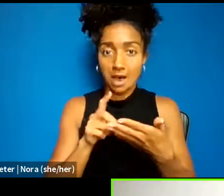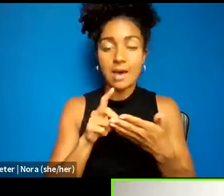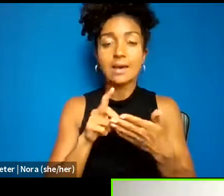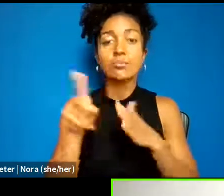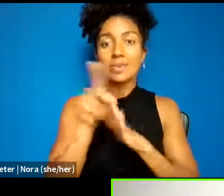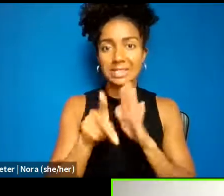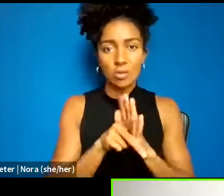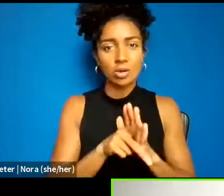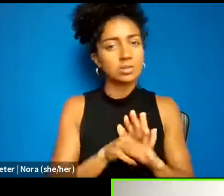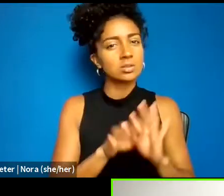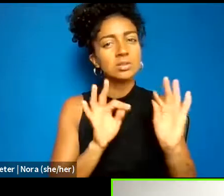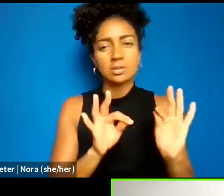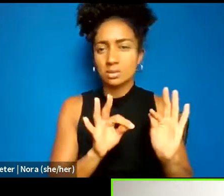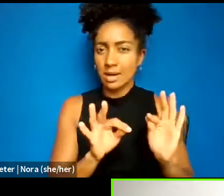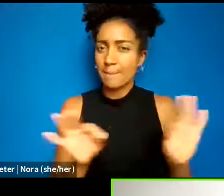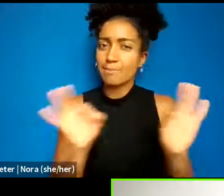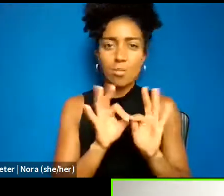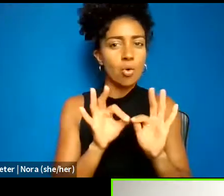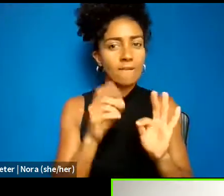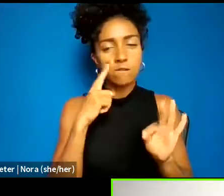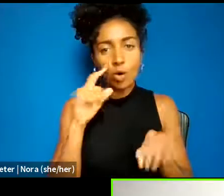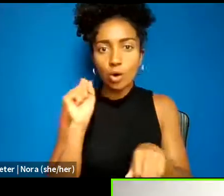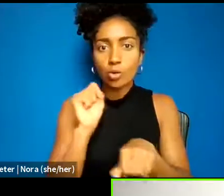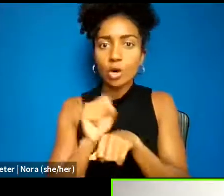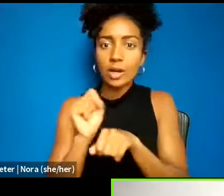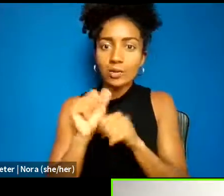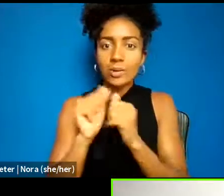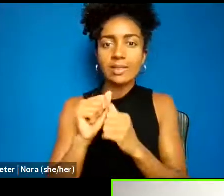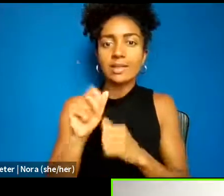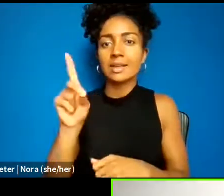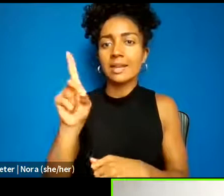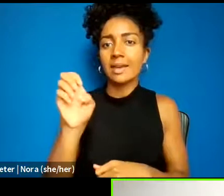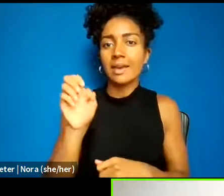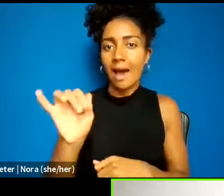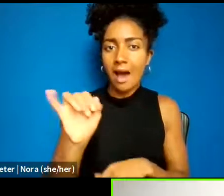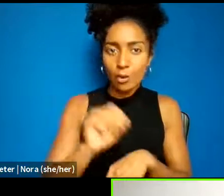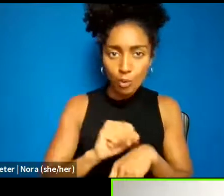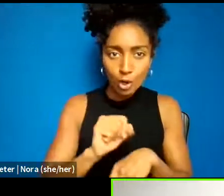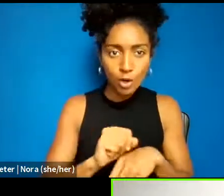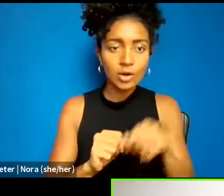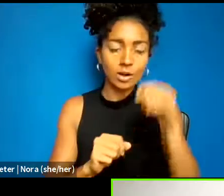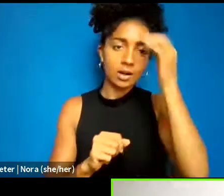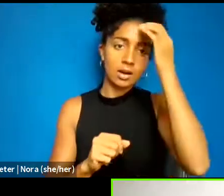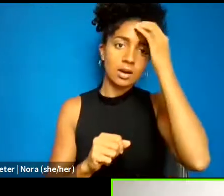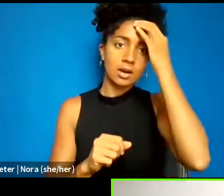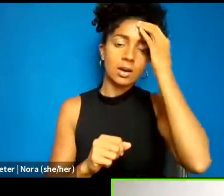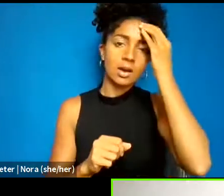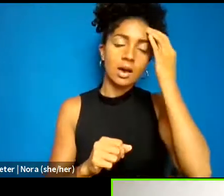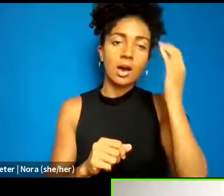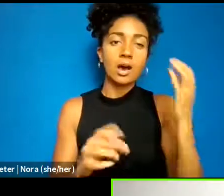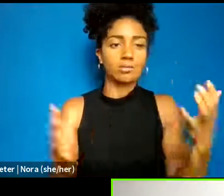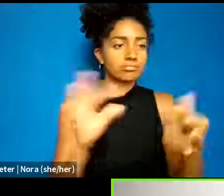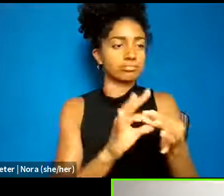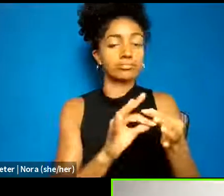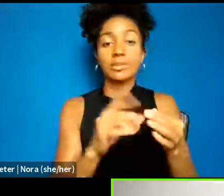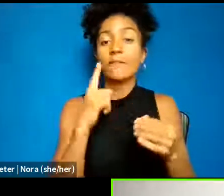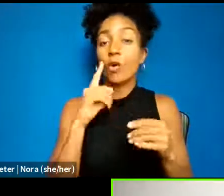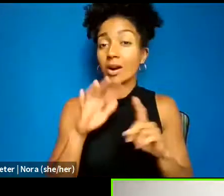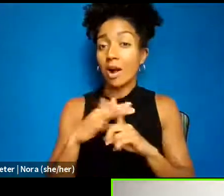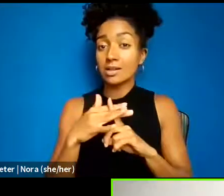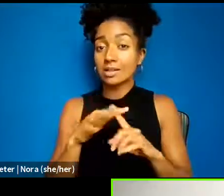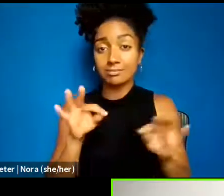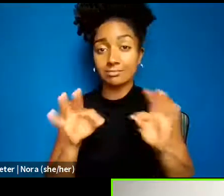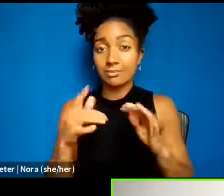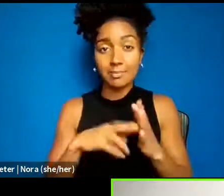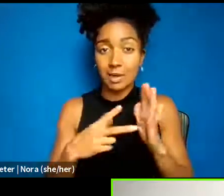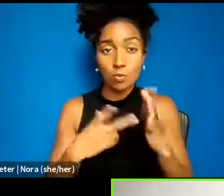and really around addressing racism. So just for context, using those principles allows you to kind of focus on